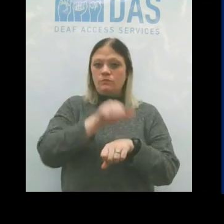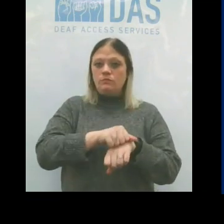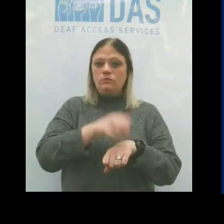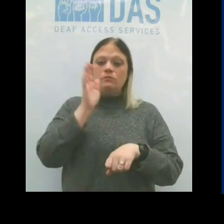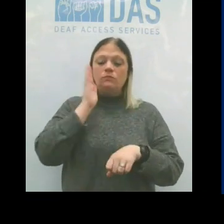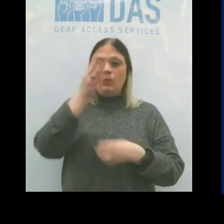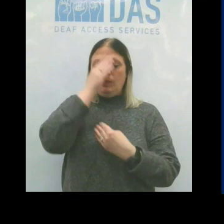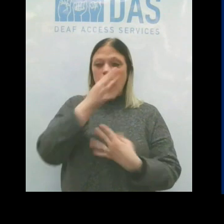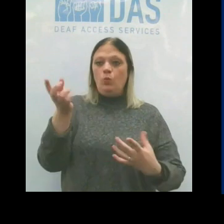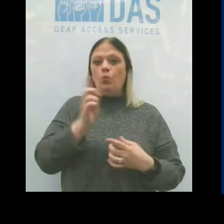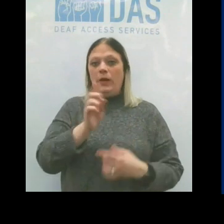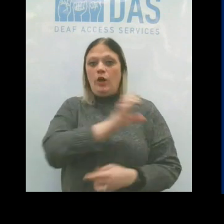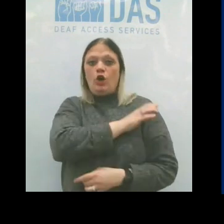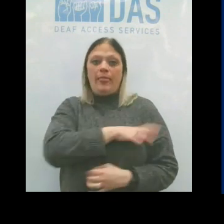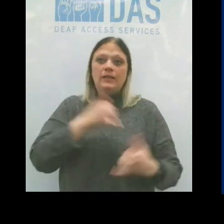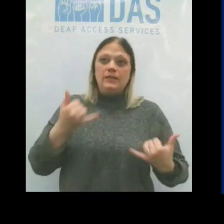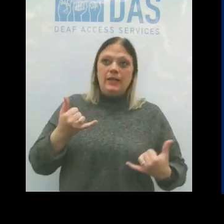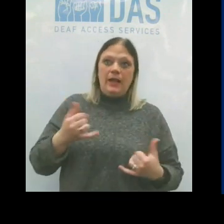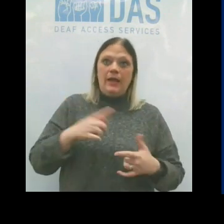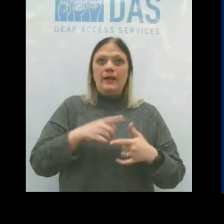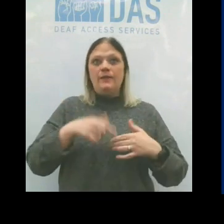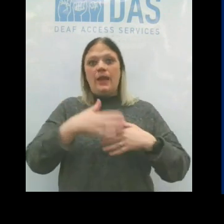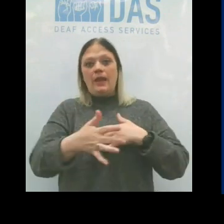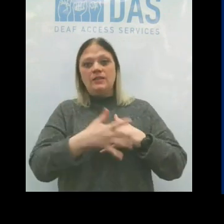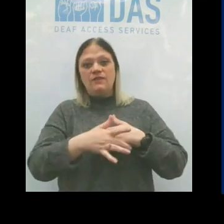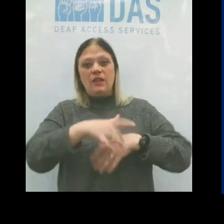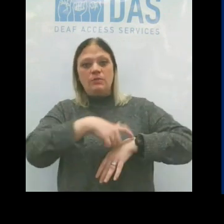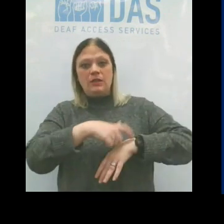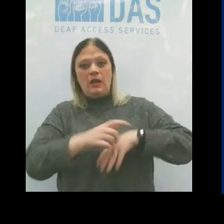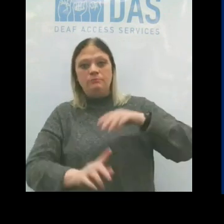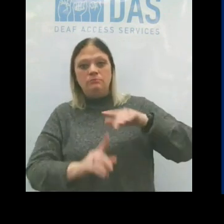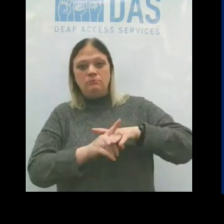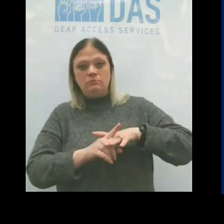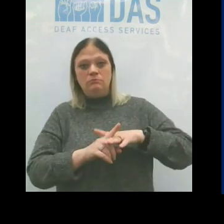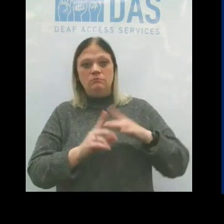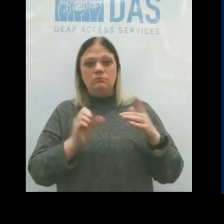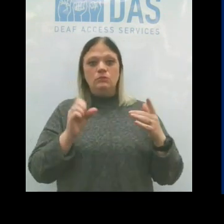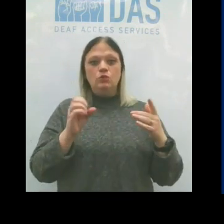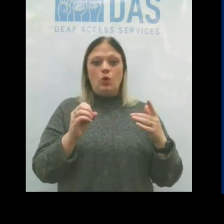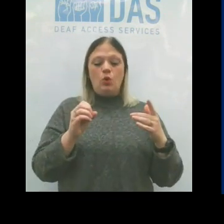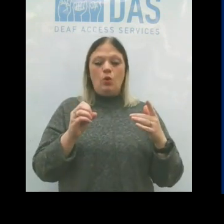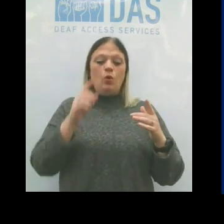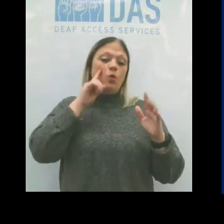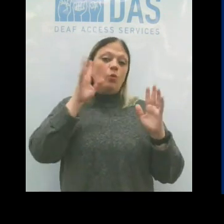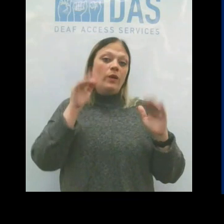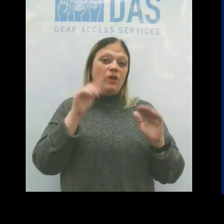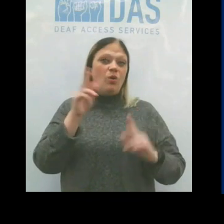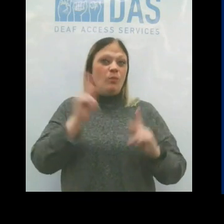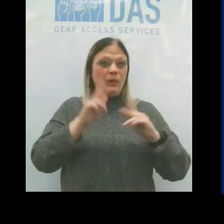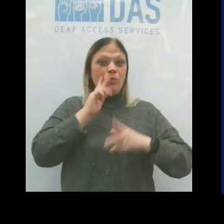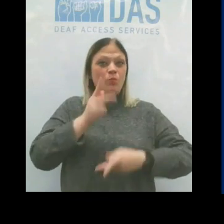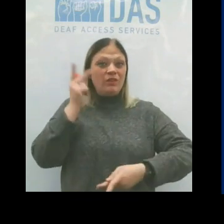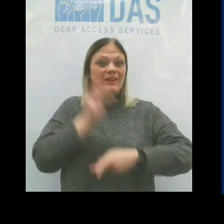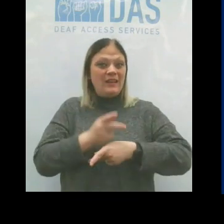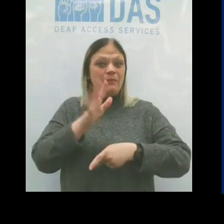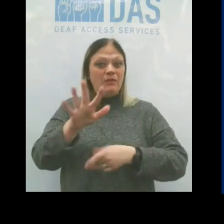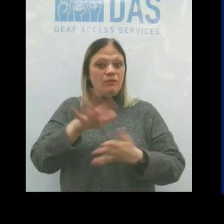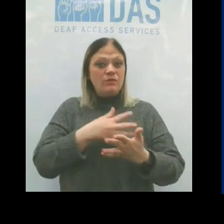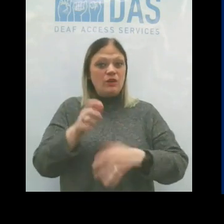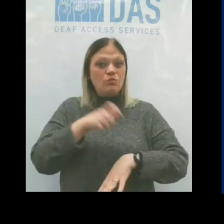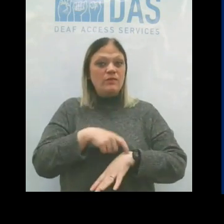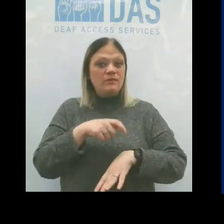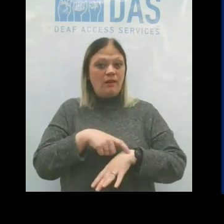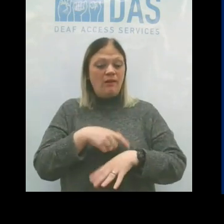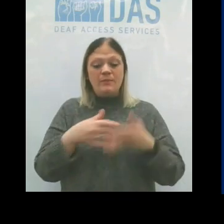the clinics are located and when is the next available time. So, and we hope that people keep their scheduled time even if they don't have